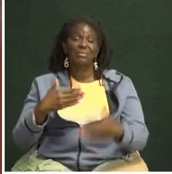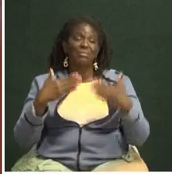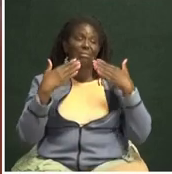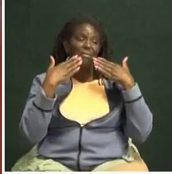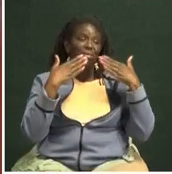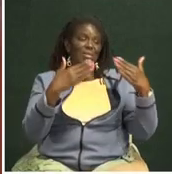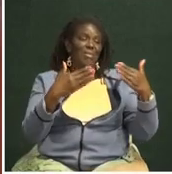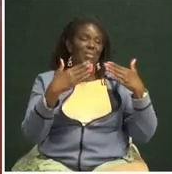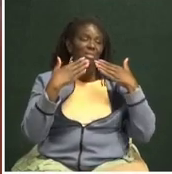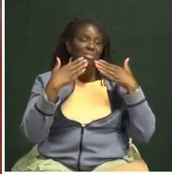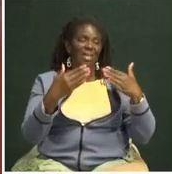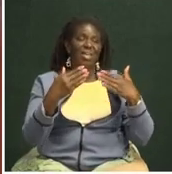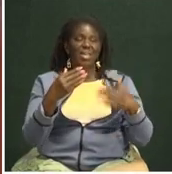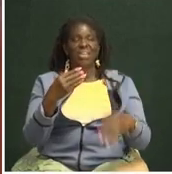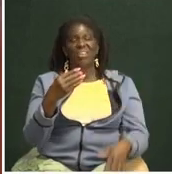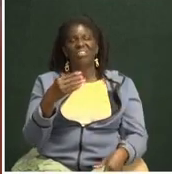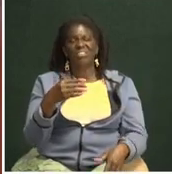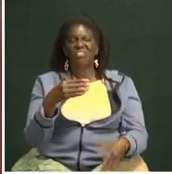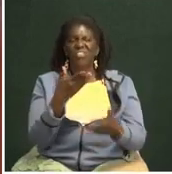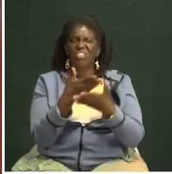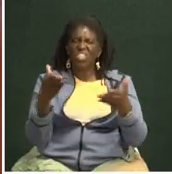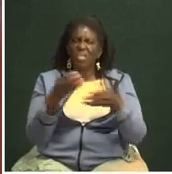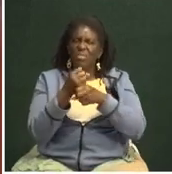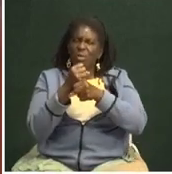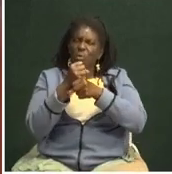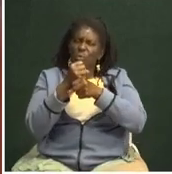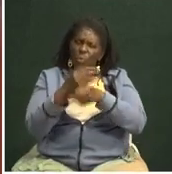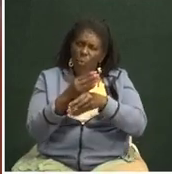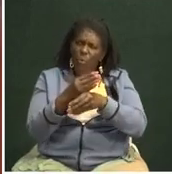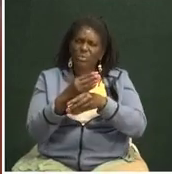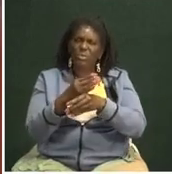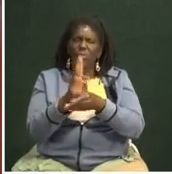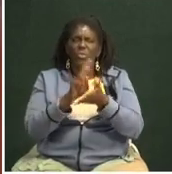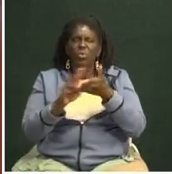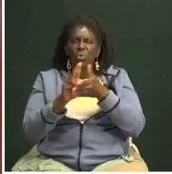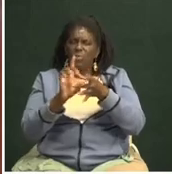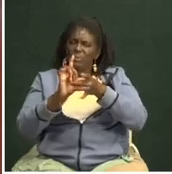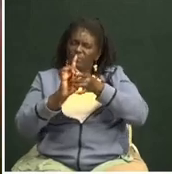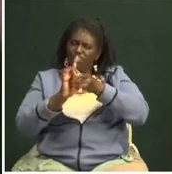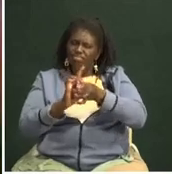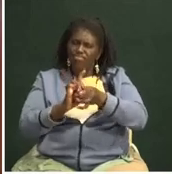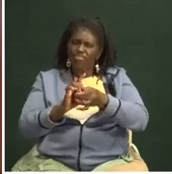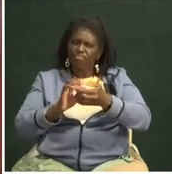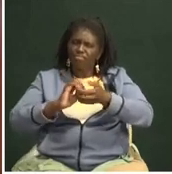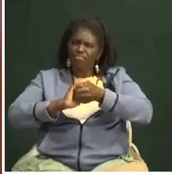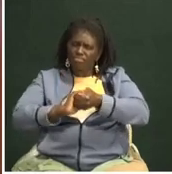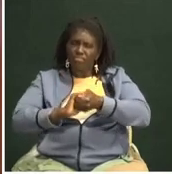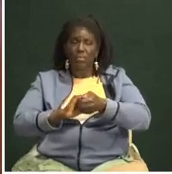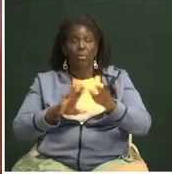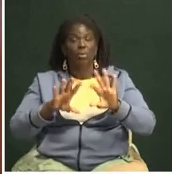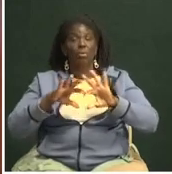the glue of this university, the faculty and staff.